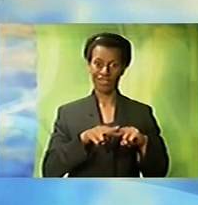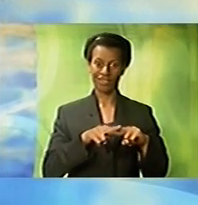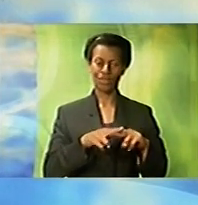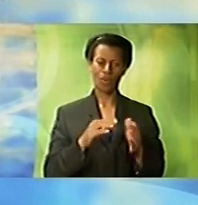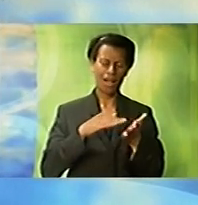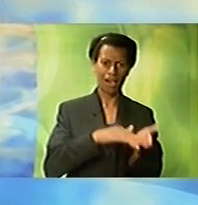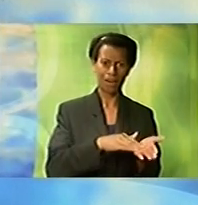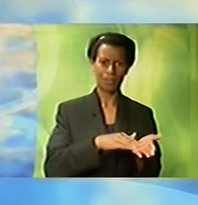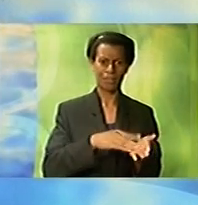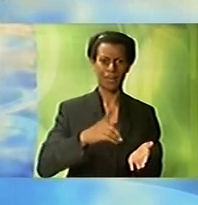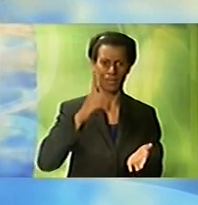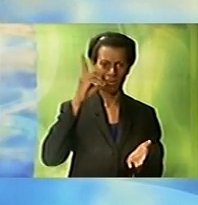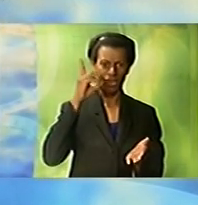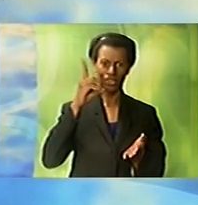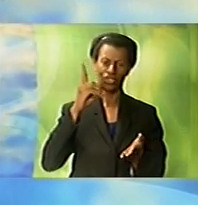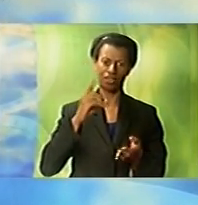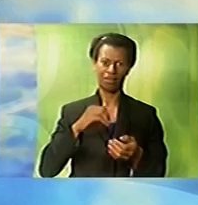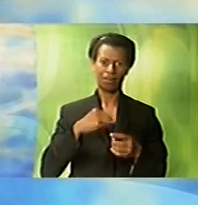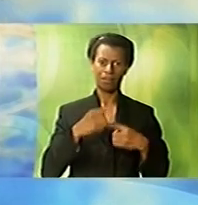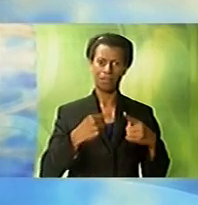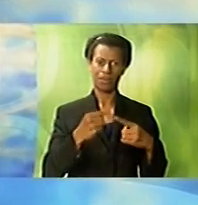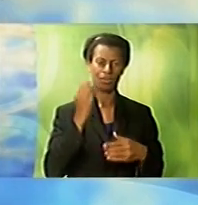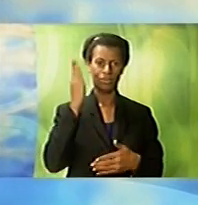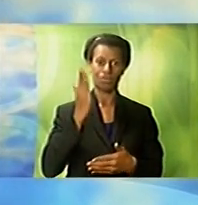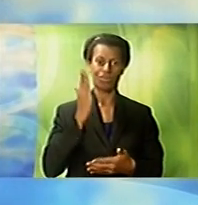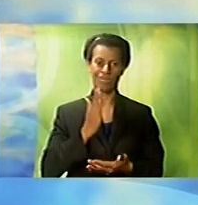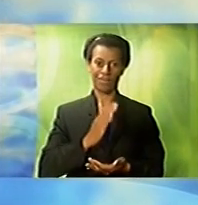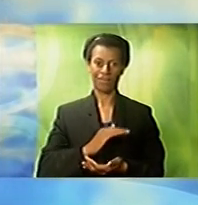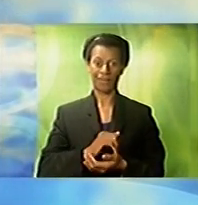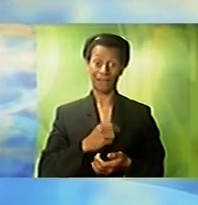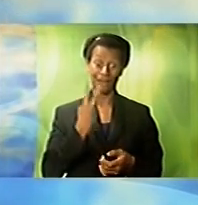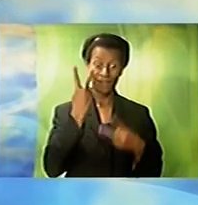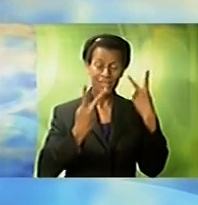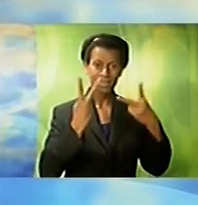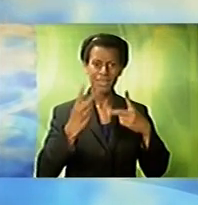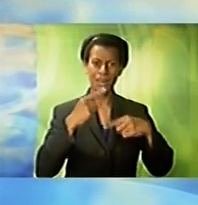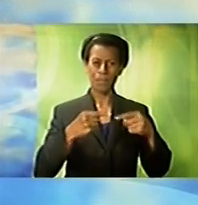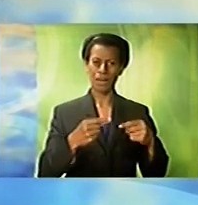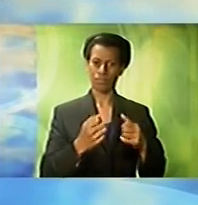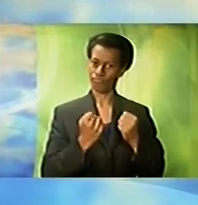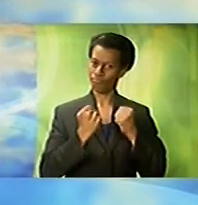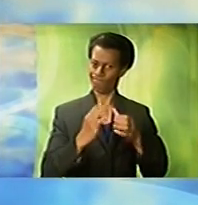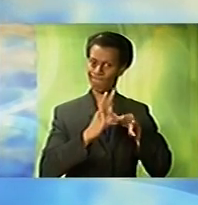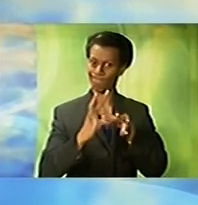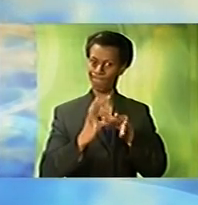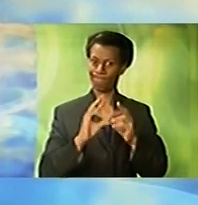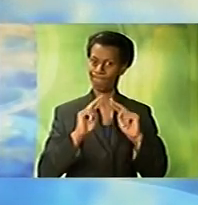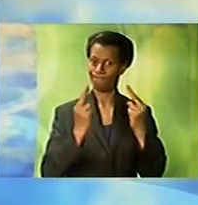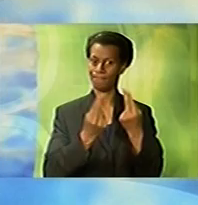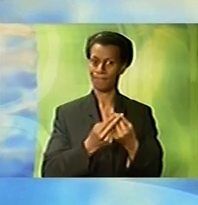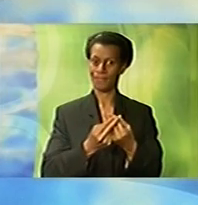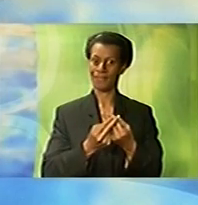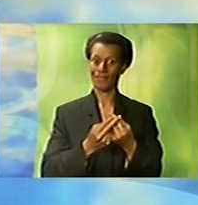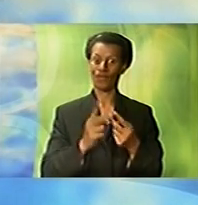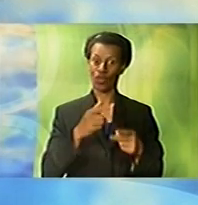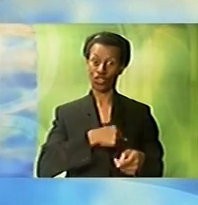by representative of China's Executive Leadership Academy of Pudong. The visit has seen the strengthening of the Fiji-China relations. China